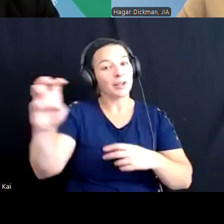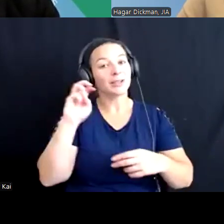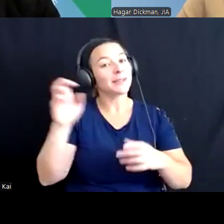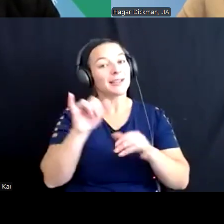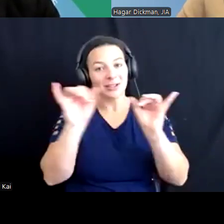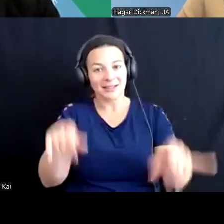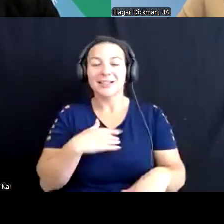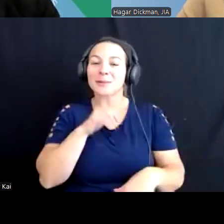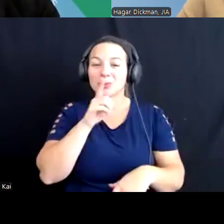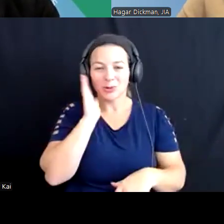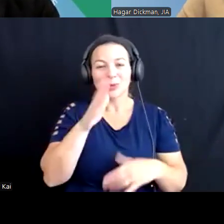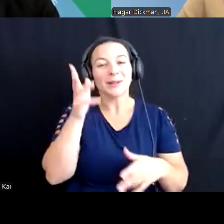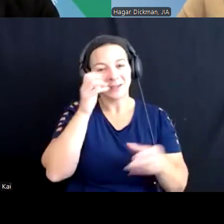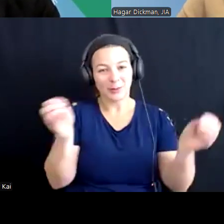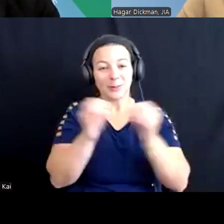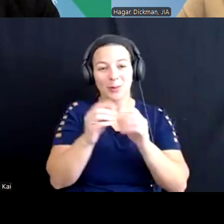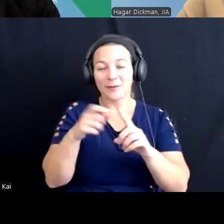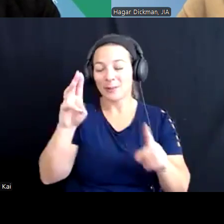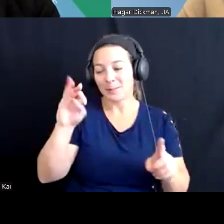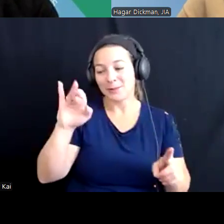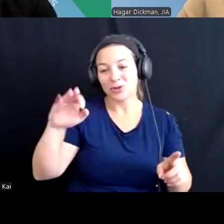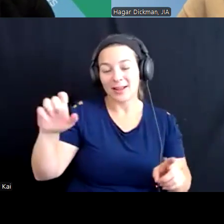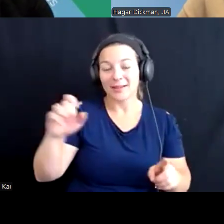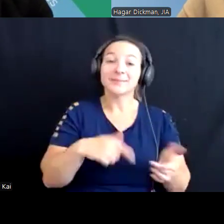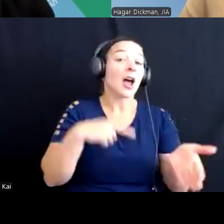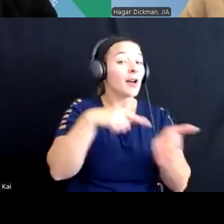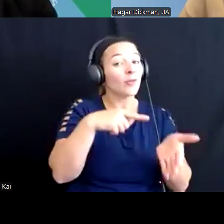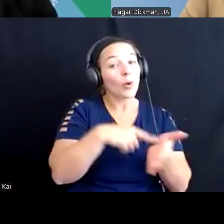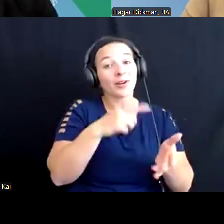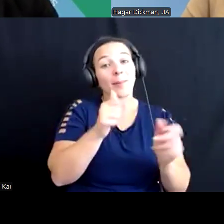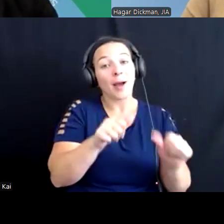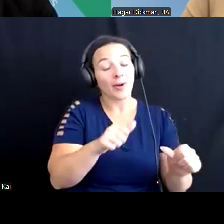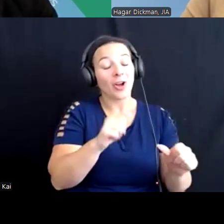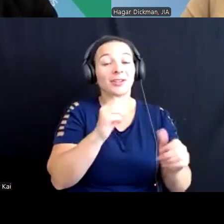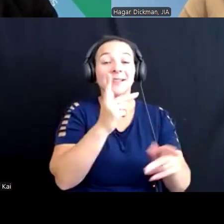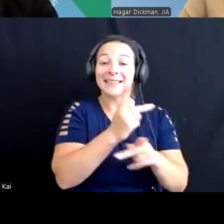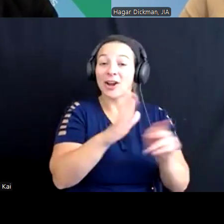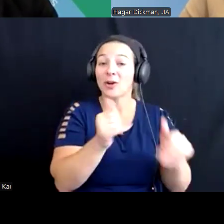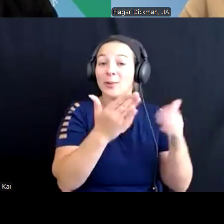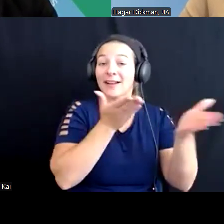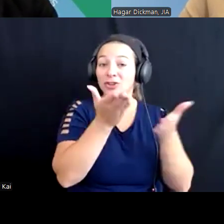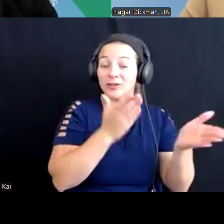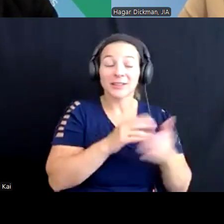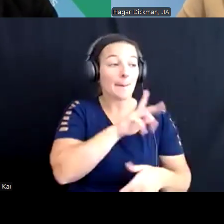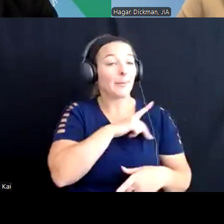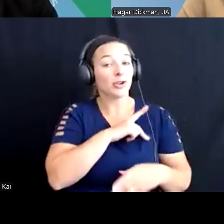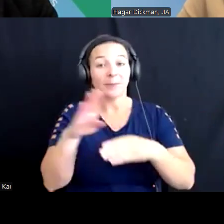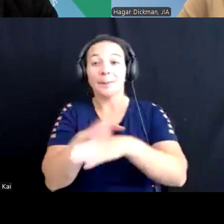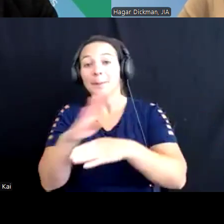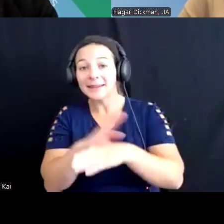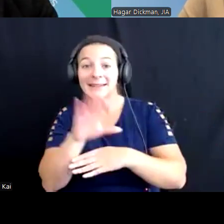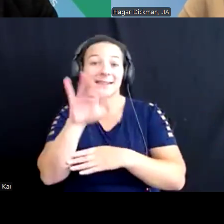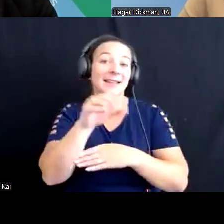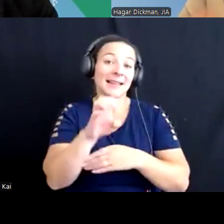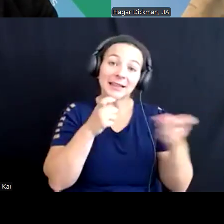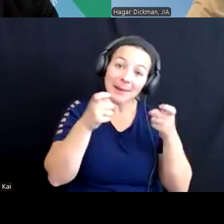hear more from Michelle on that, affordable caregiver services, personal business and case management, health